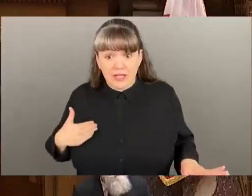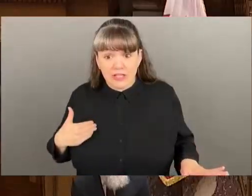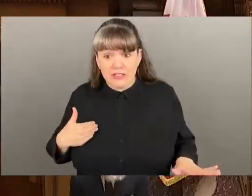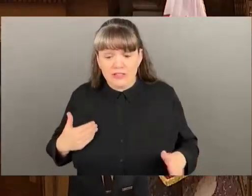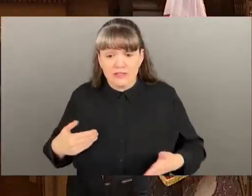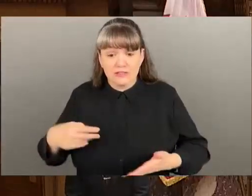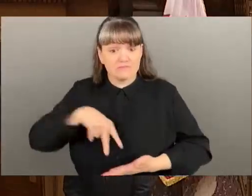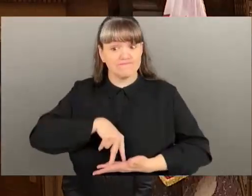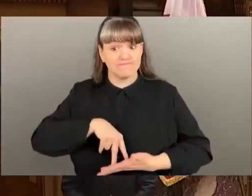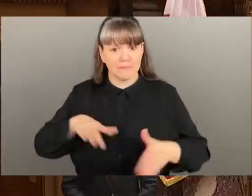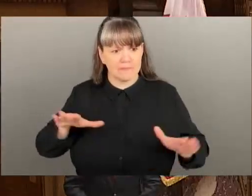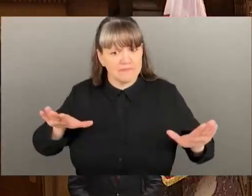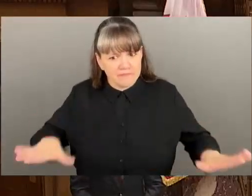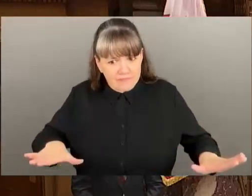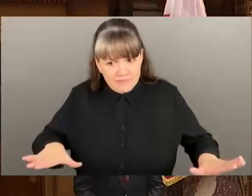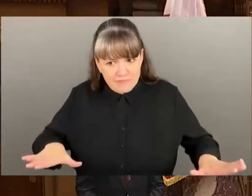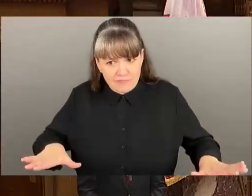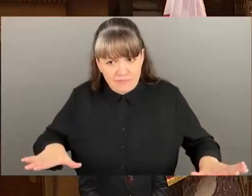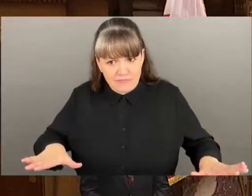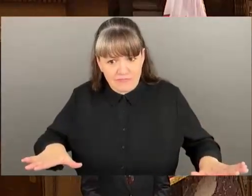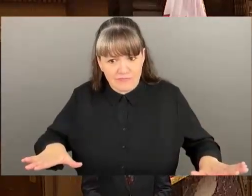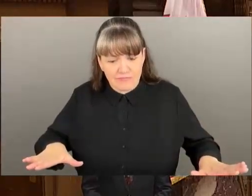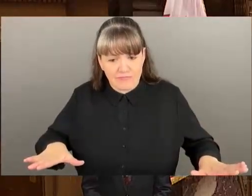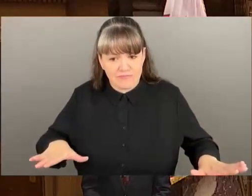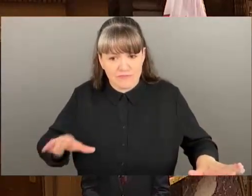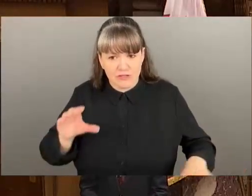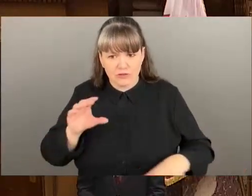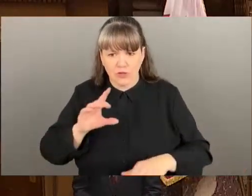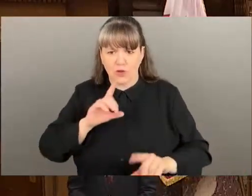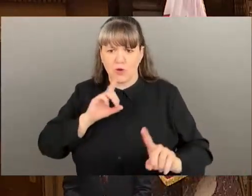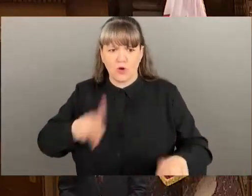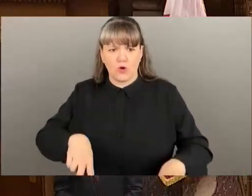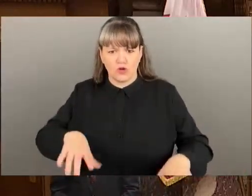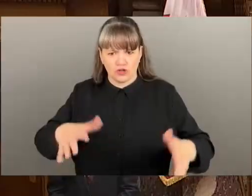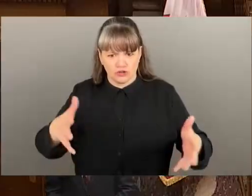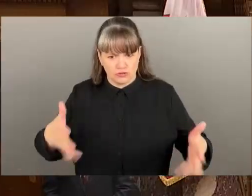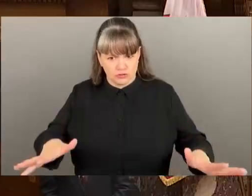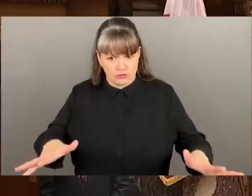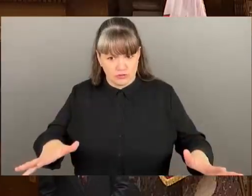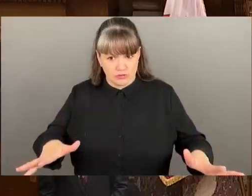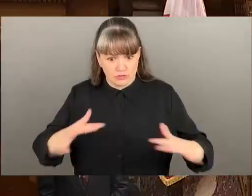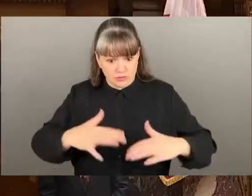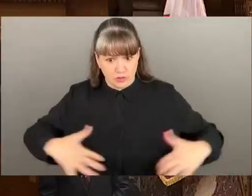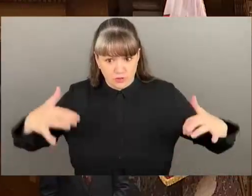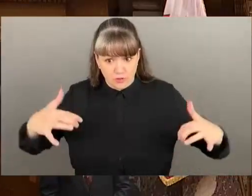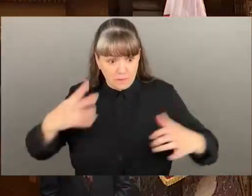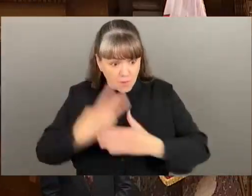order. Order on both sides. Members come to order.